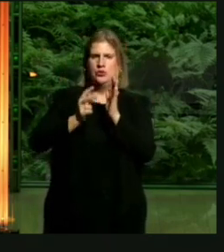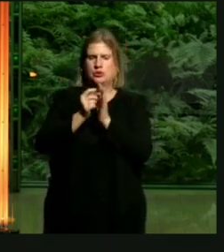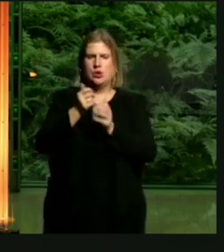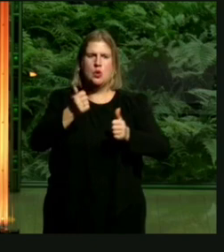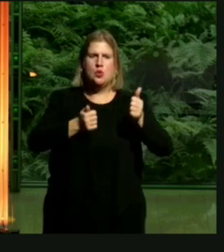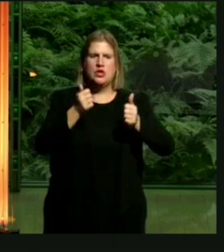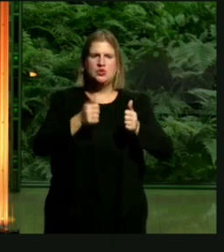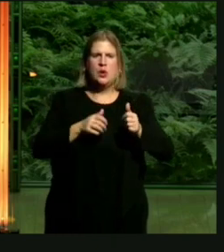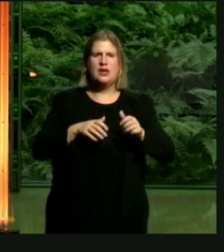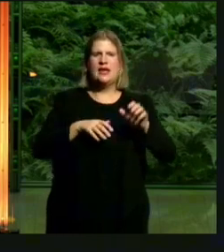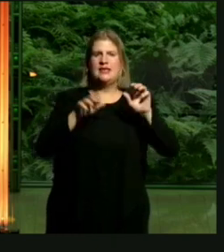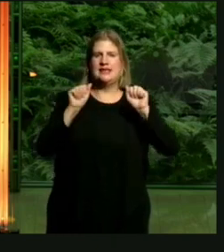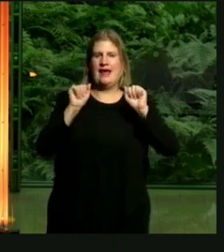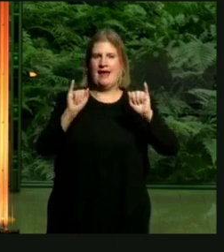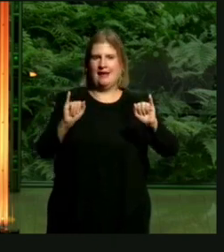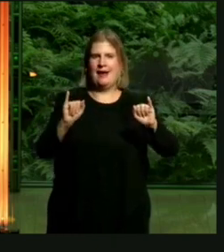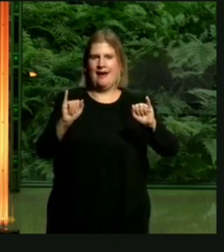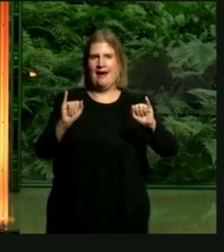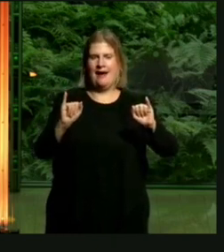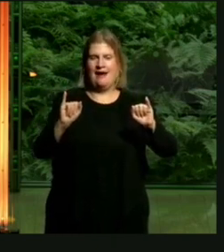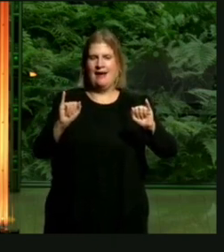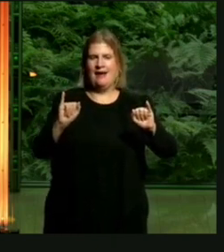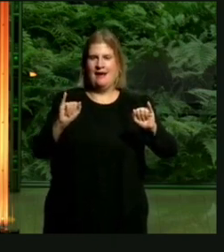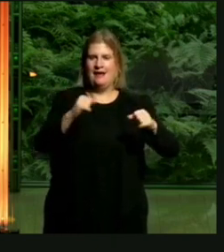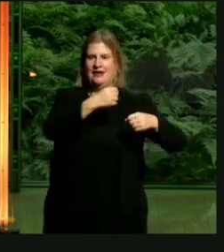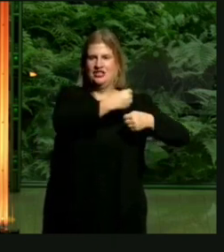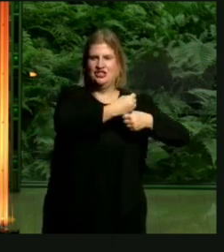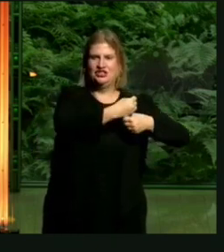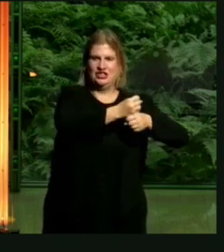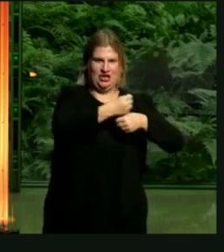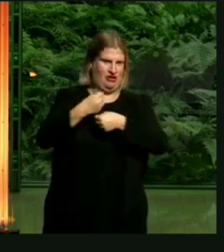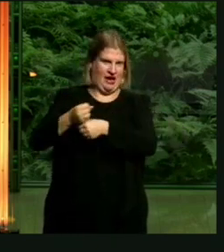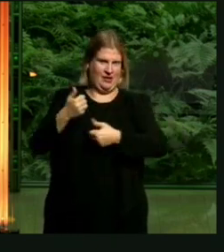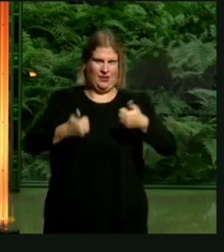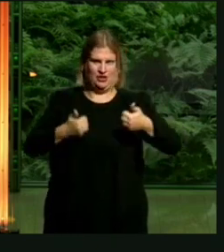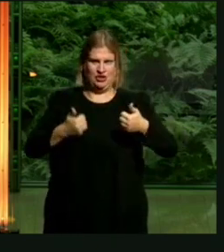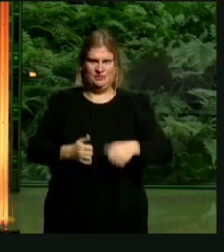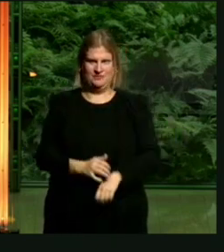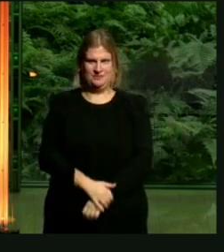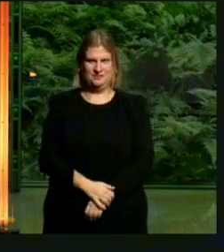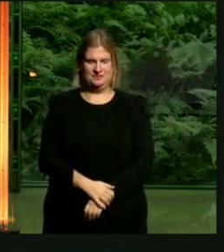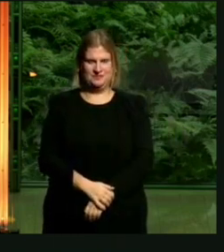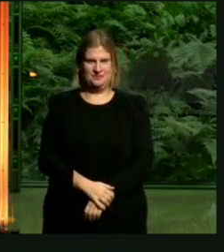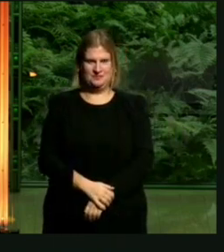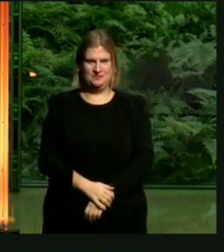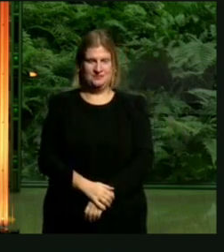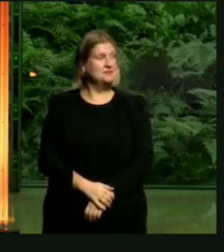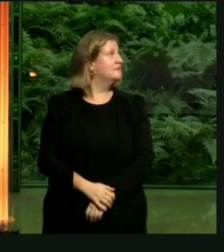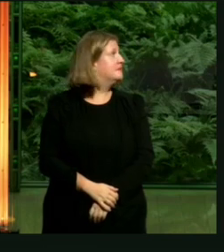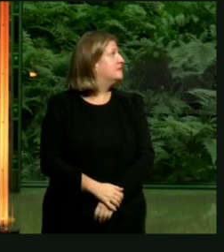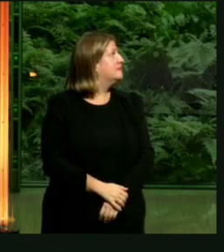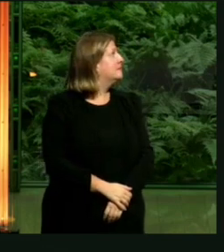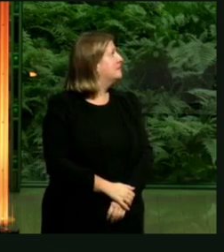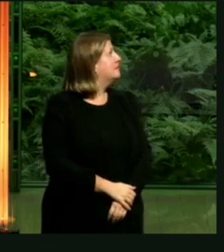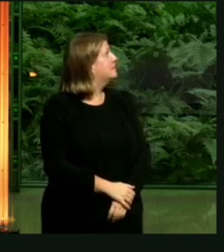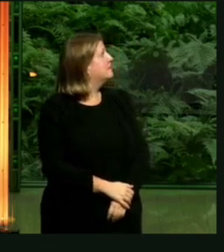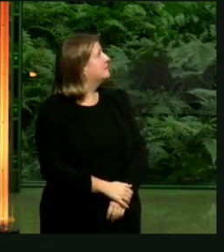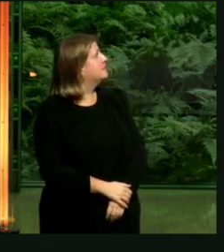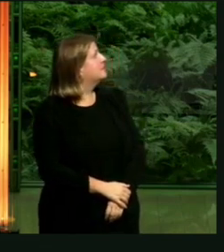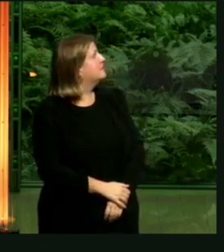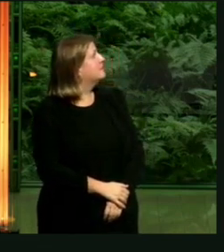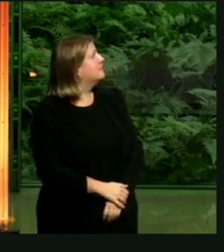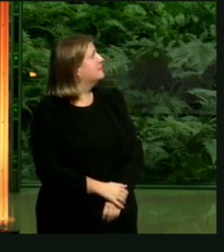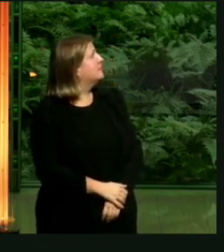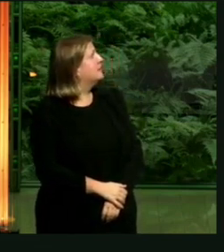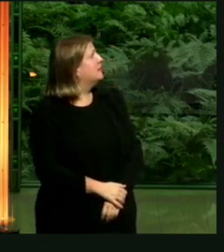AI generated is a prompt or question? All right, let me play this one. In a sales world hungry for proof, we've